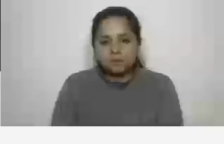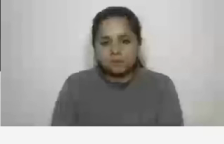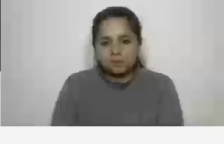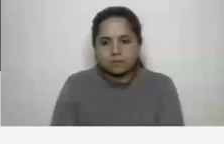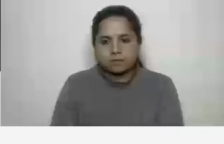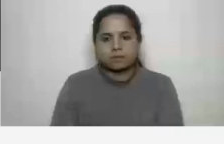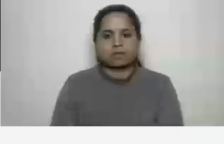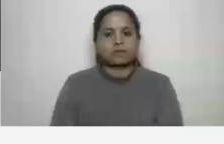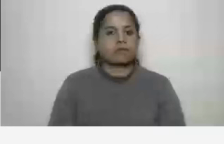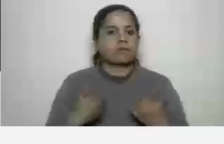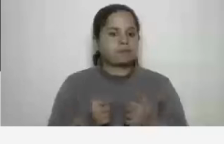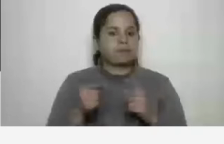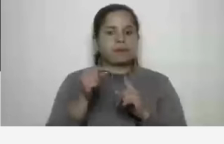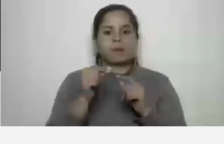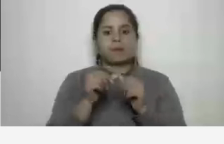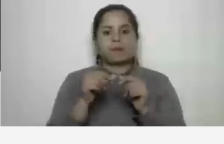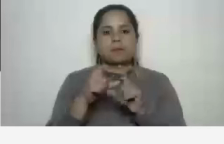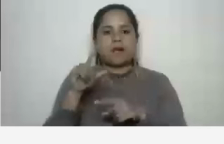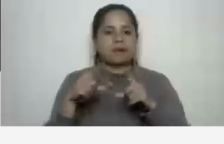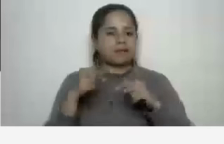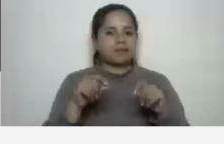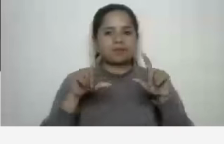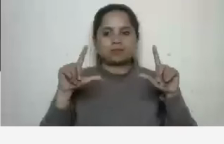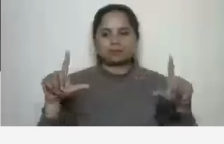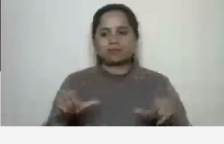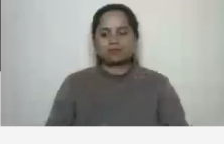Yeah, so I'm on Padlet wall.